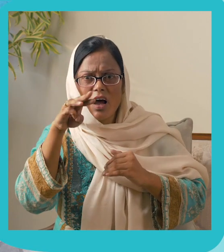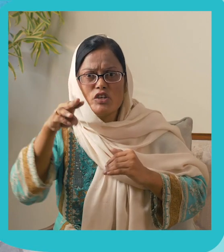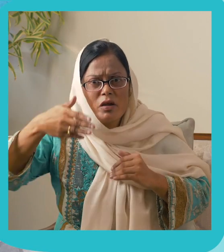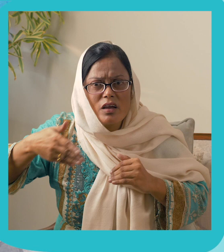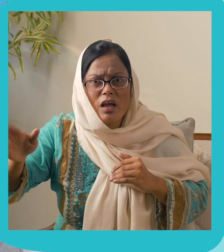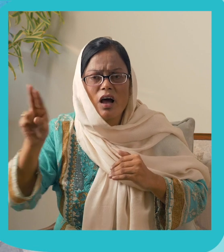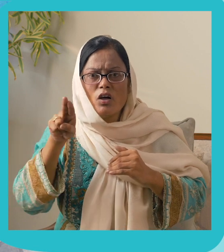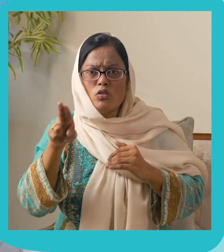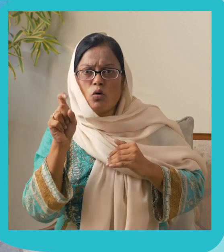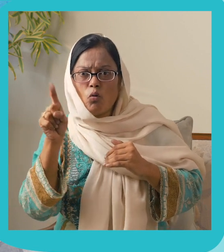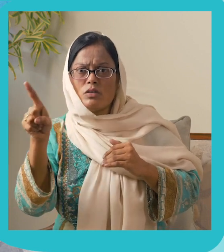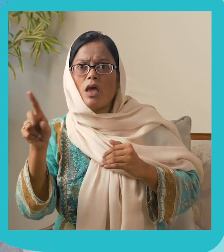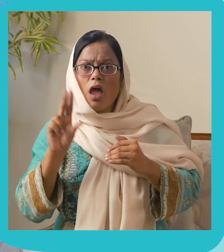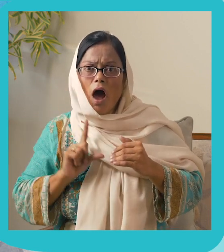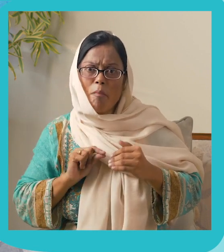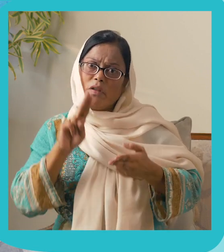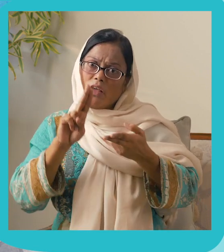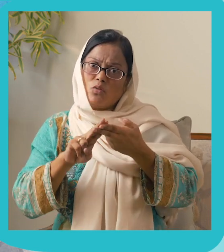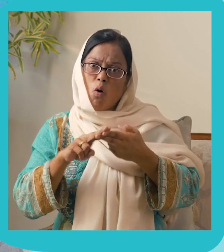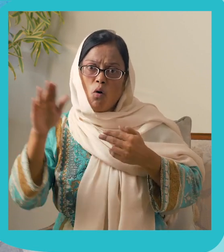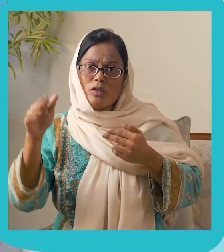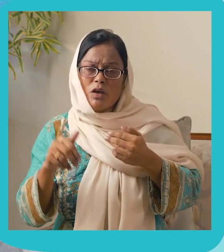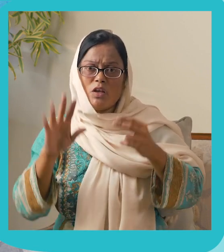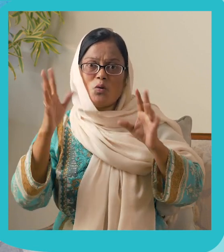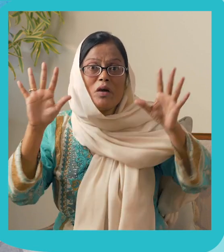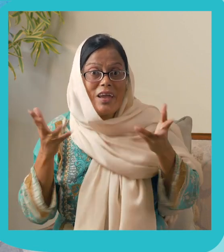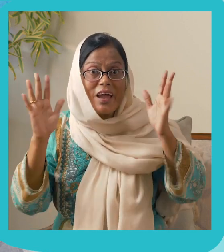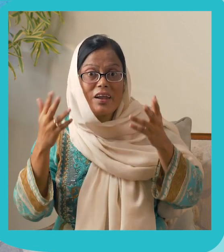Danga, who were getting ready for a game of hide and seek.